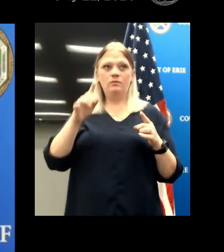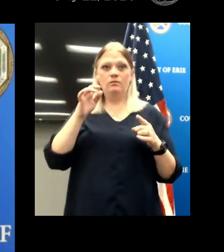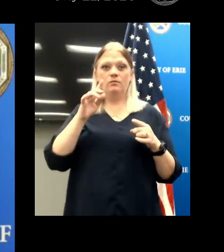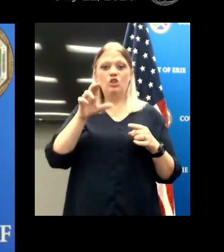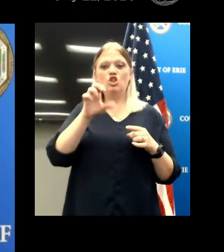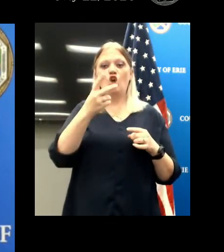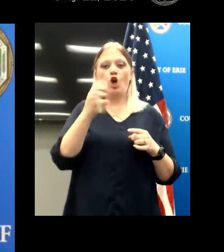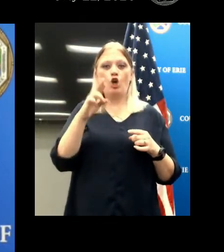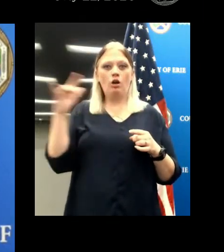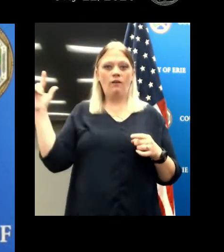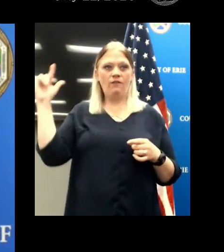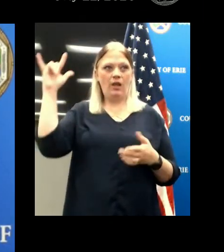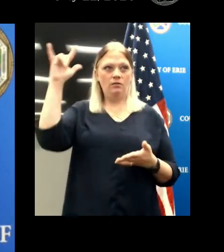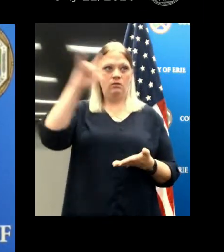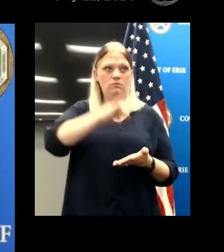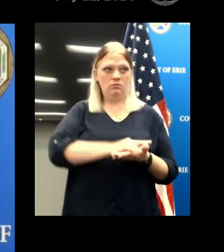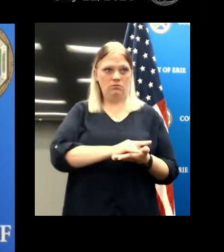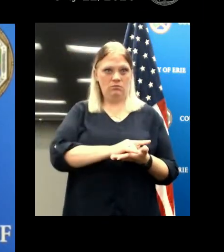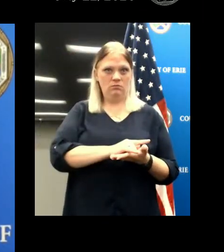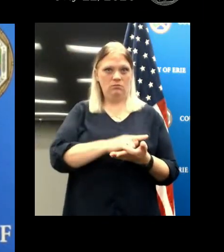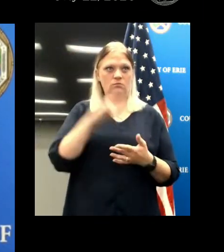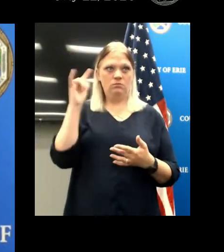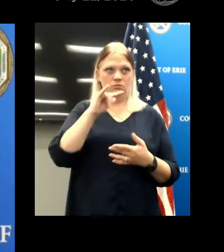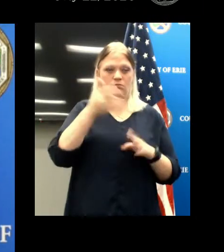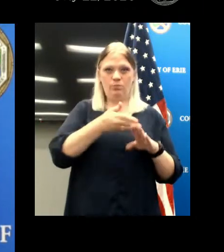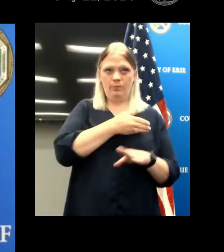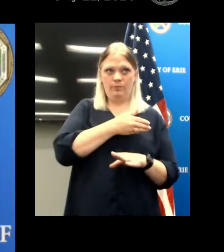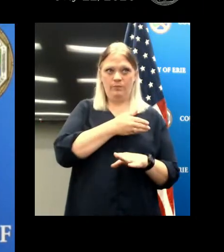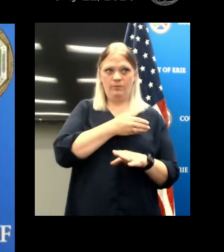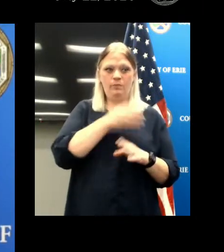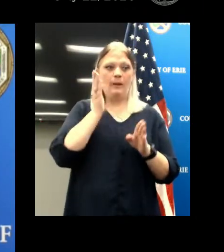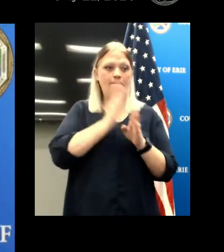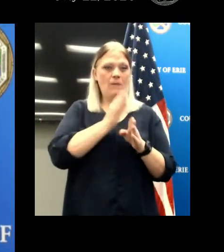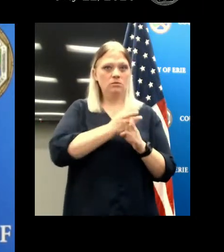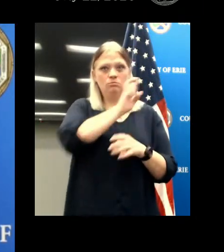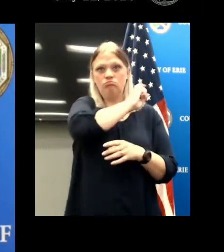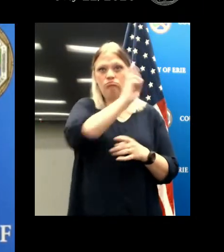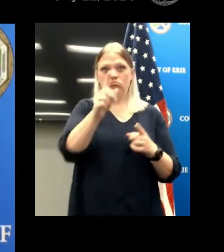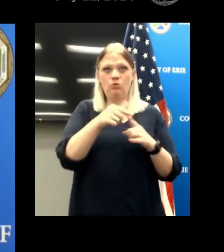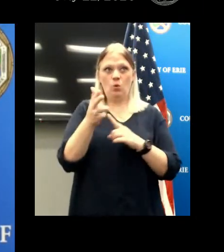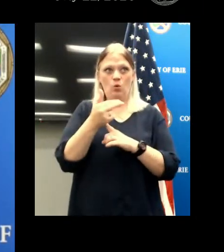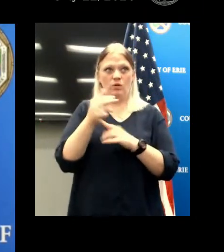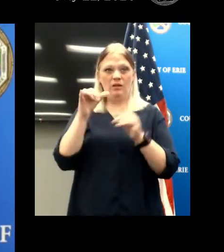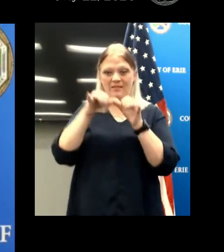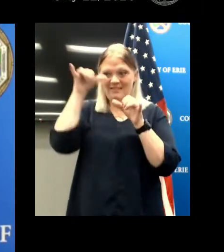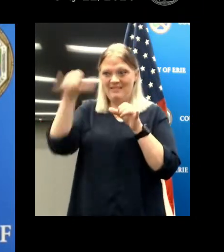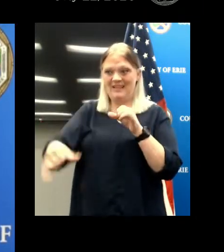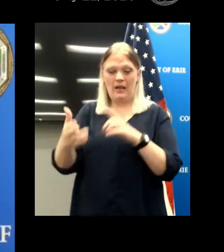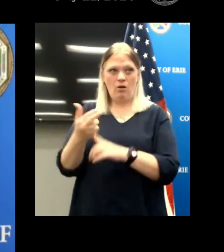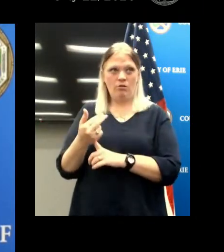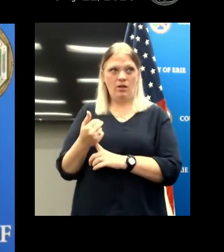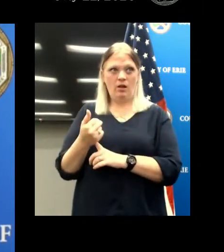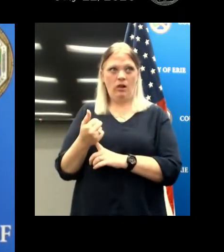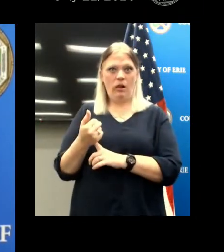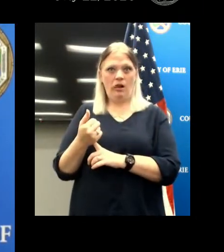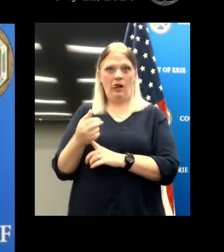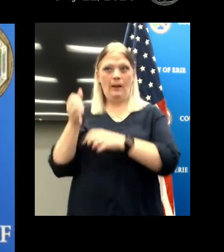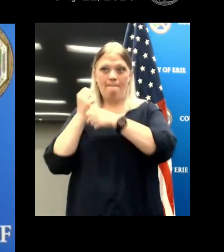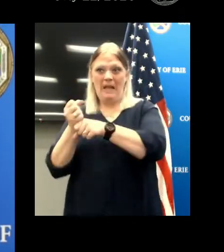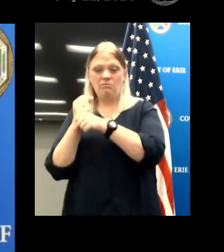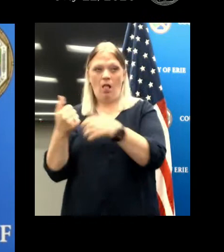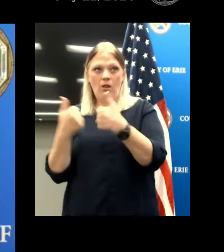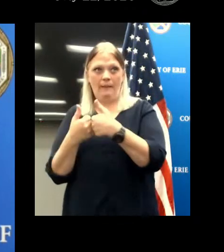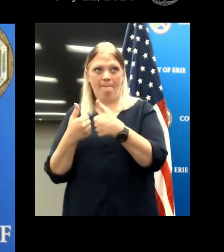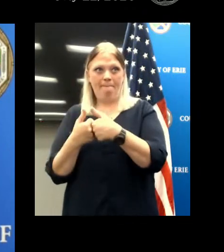flight, land at Pryor Aviation at the airport, take a bus down to the hotel, stay in the hotel, go to the baseball